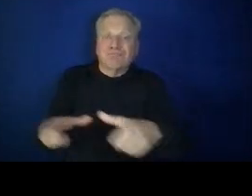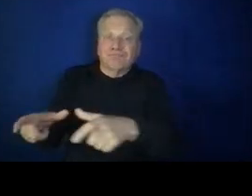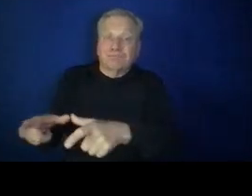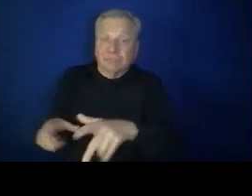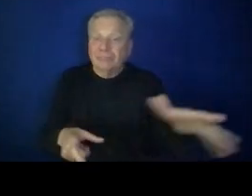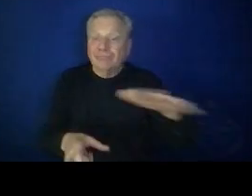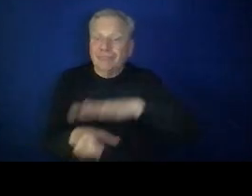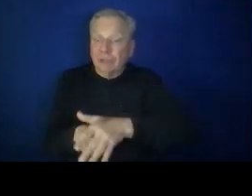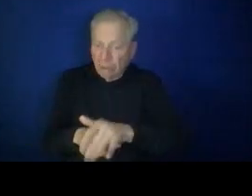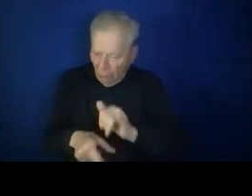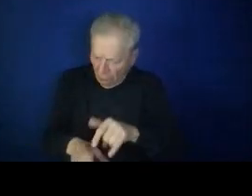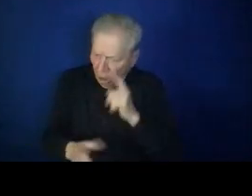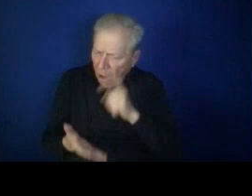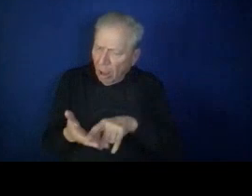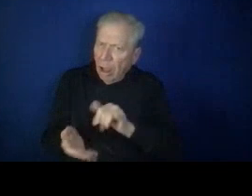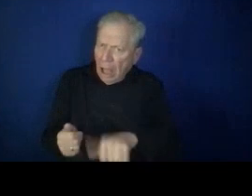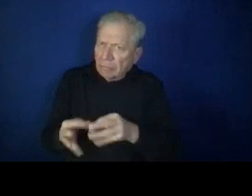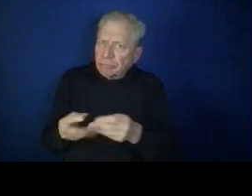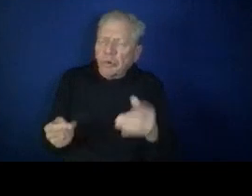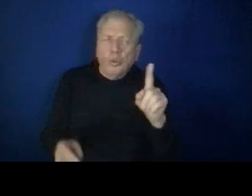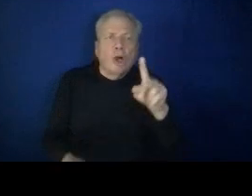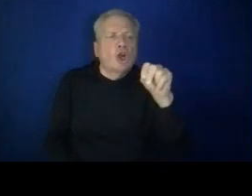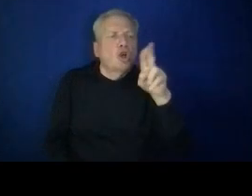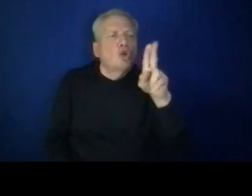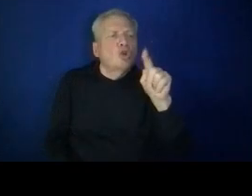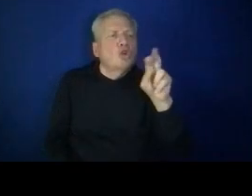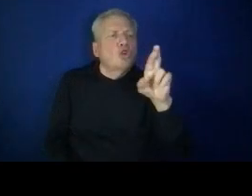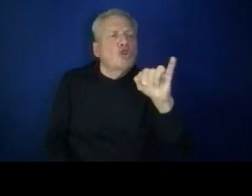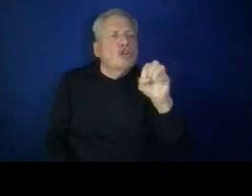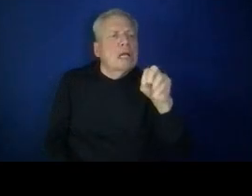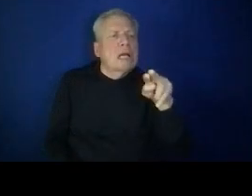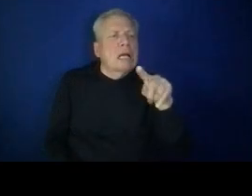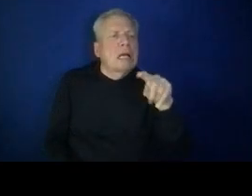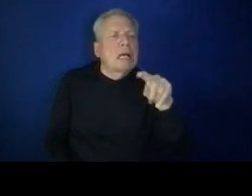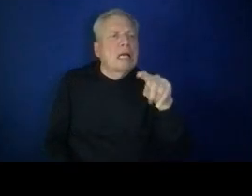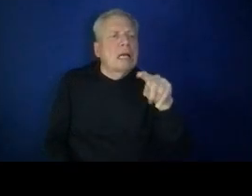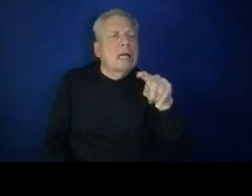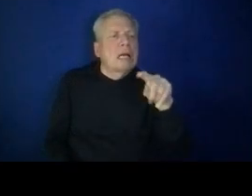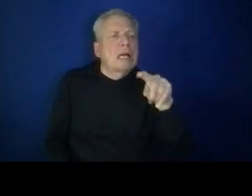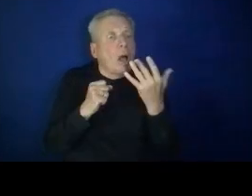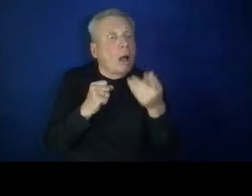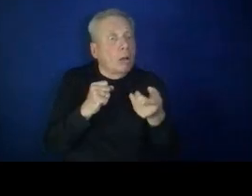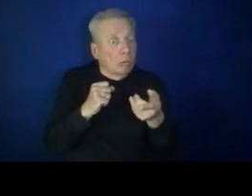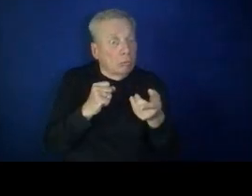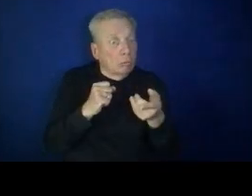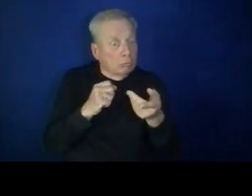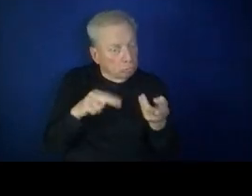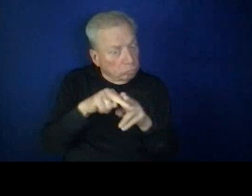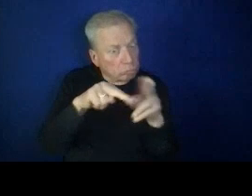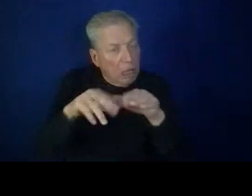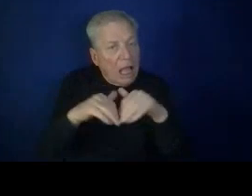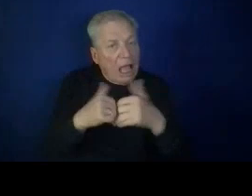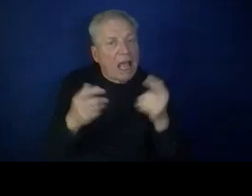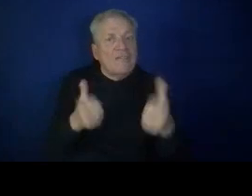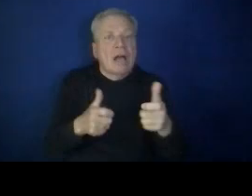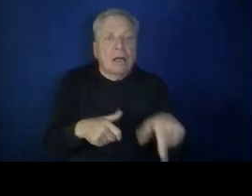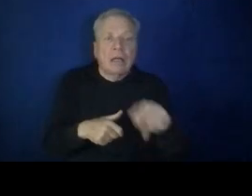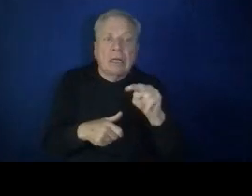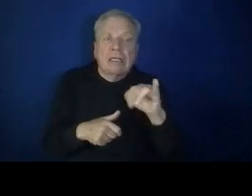by converting where the nutrients are stored, it accelerates how fast the nitrogen can get back onto the